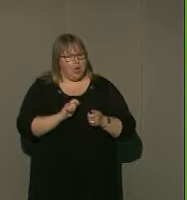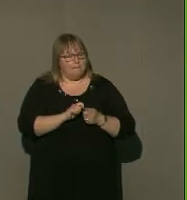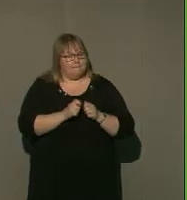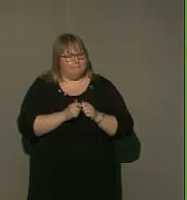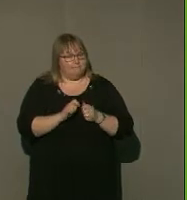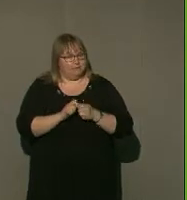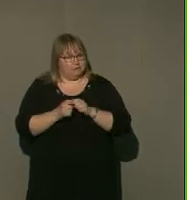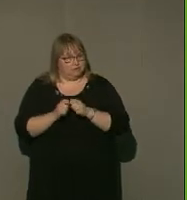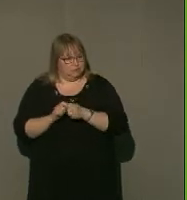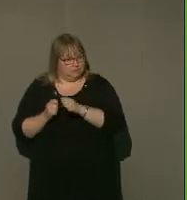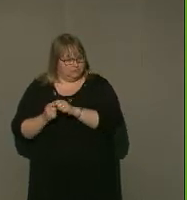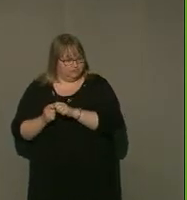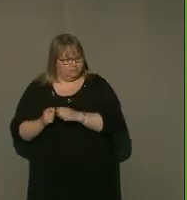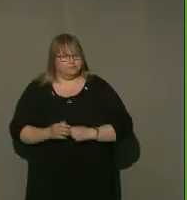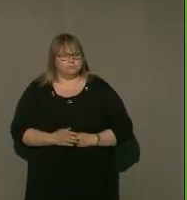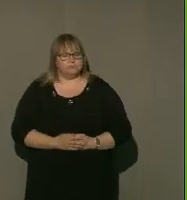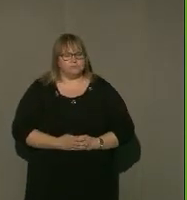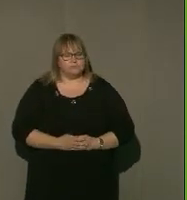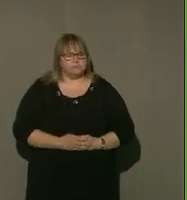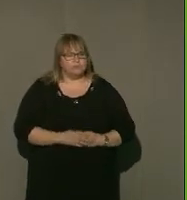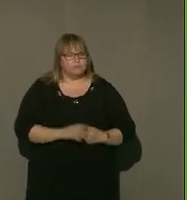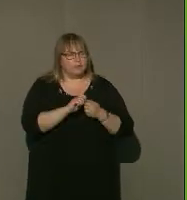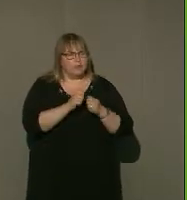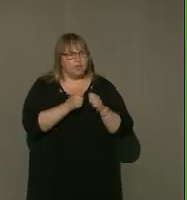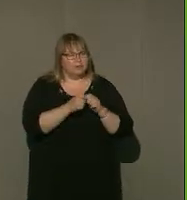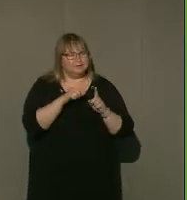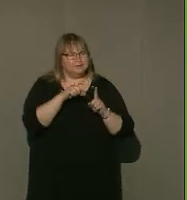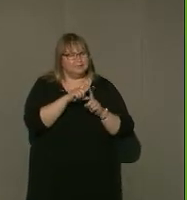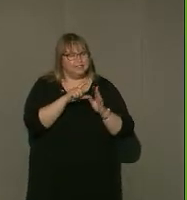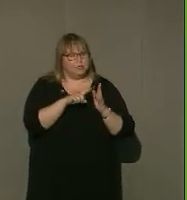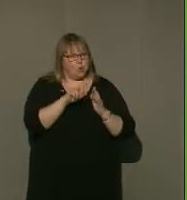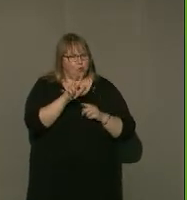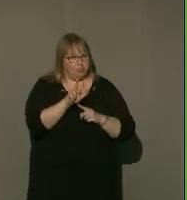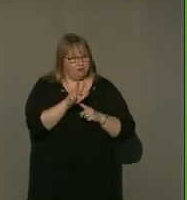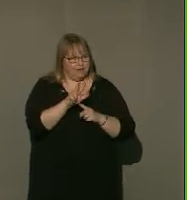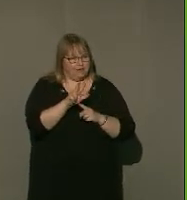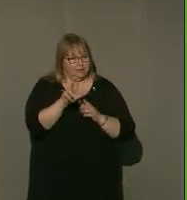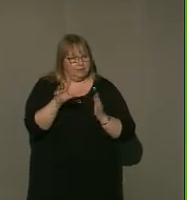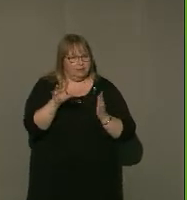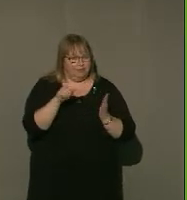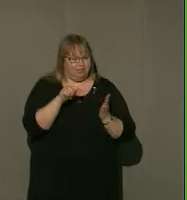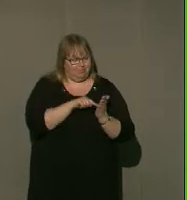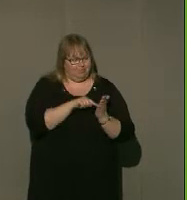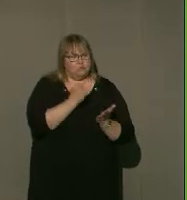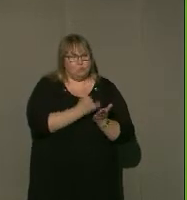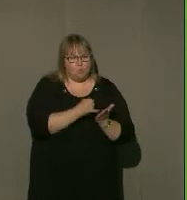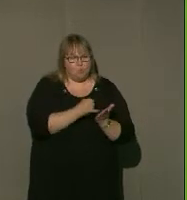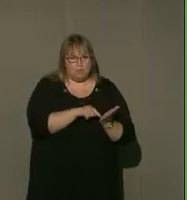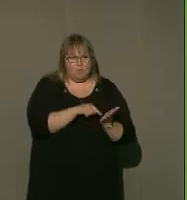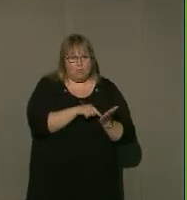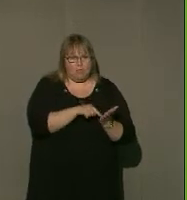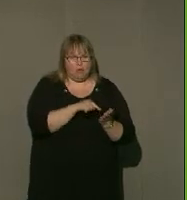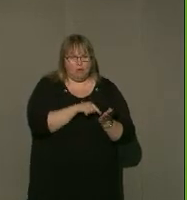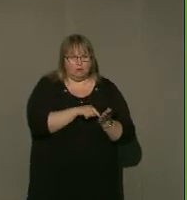amendment to Rule DO3 in order, which is in